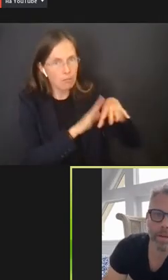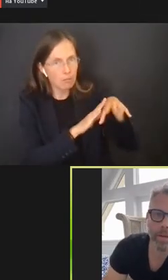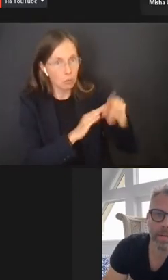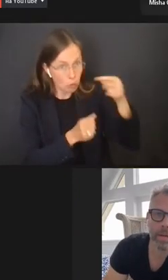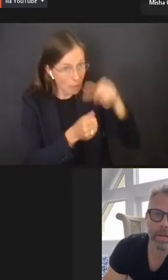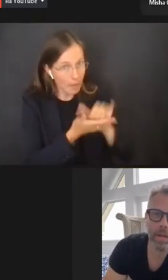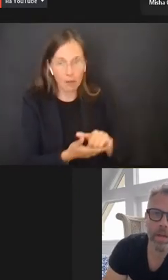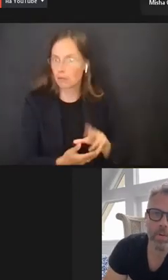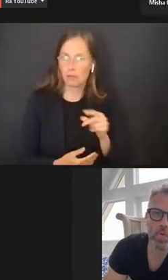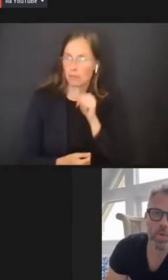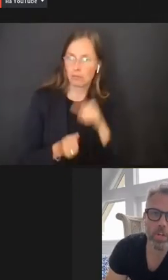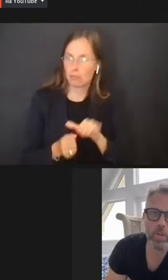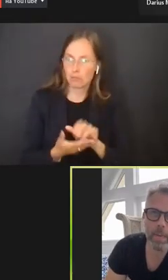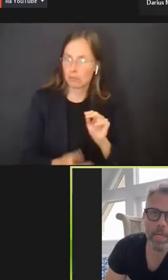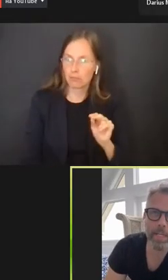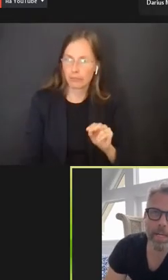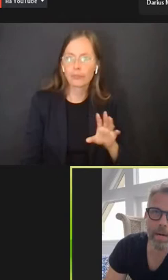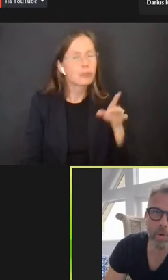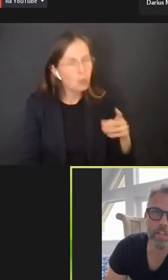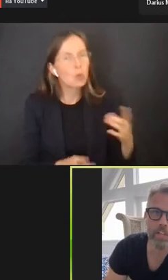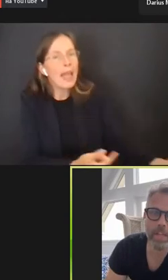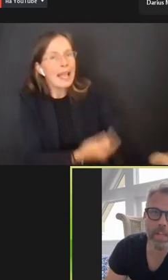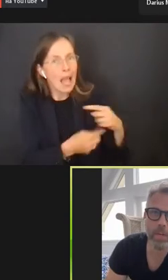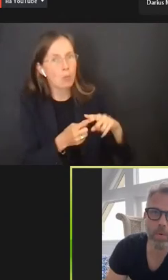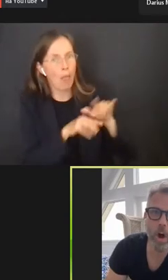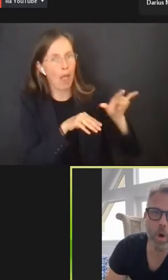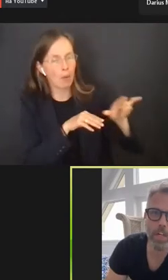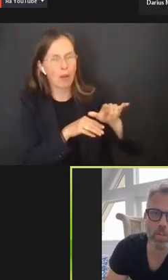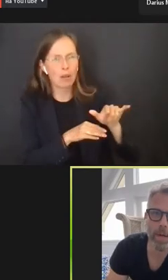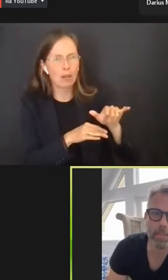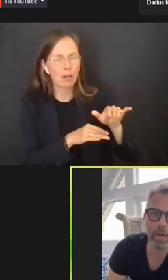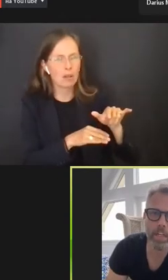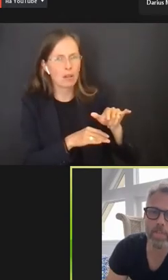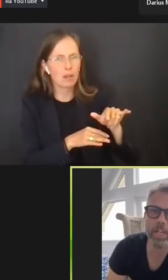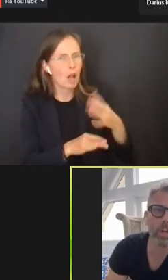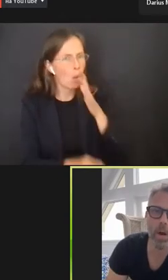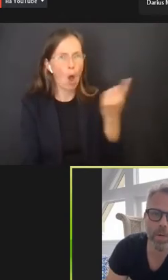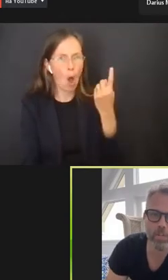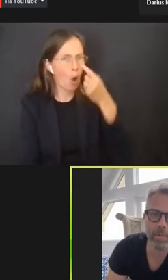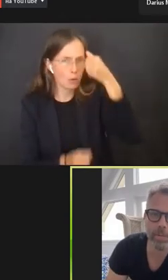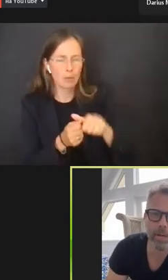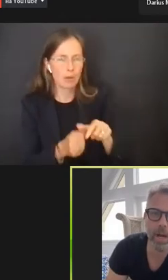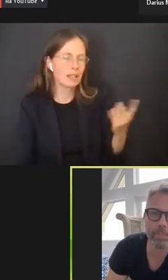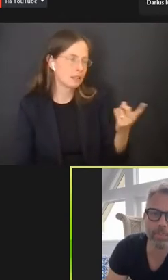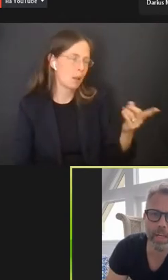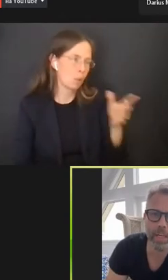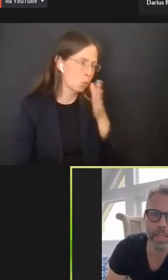of that. You met me in the airport. It's Was something that a field that scene? Always remember. It's something you'll always